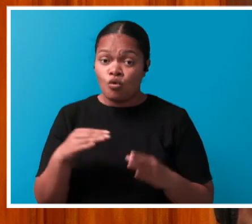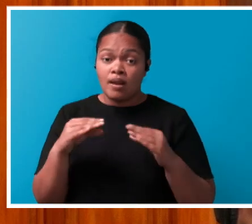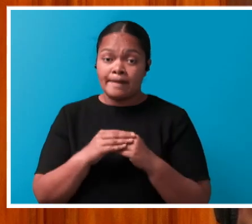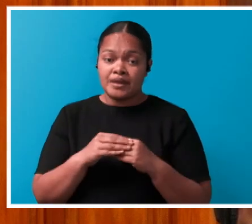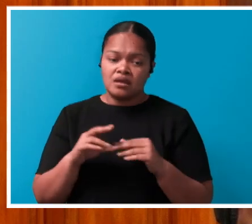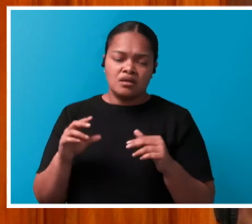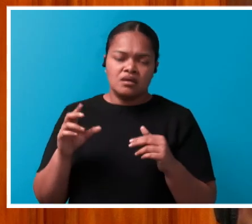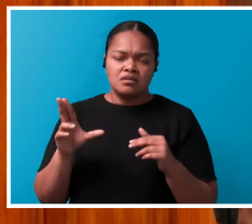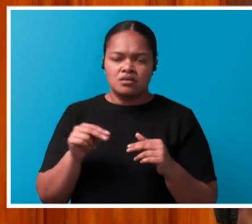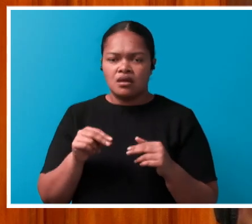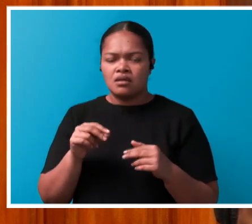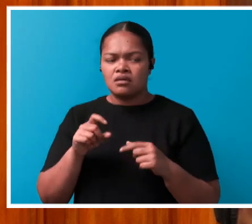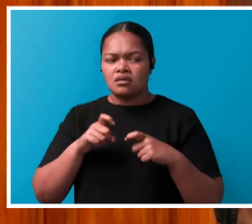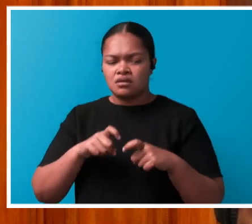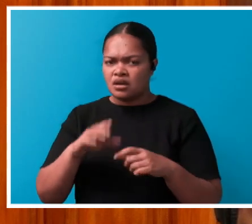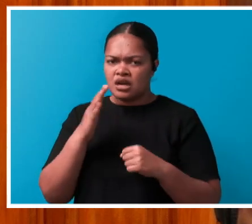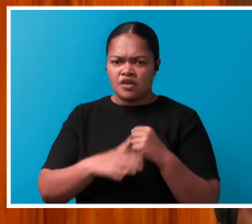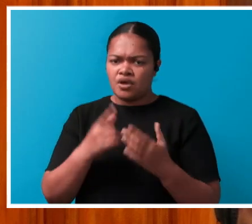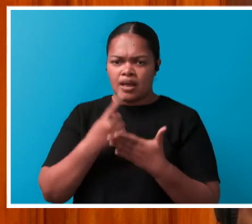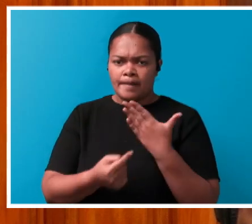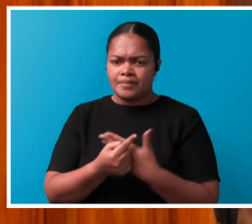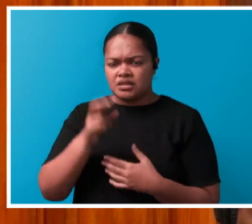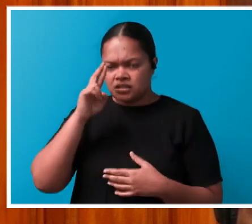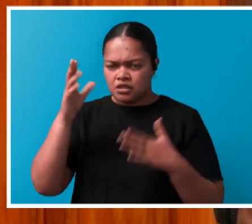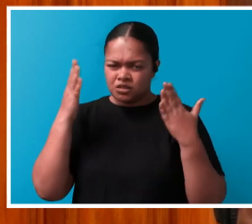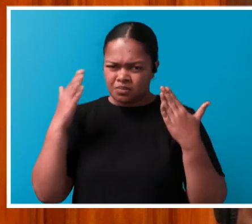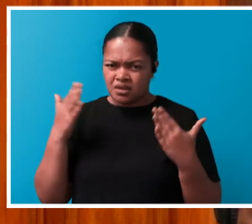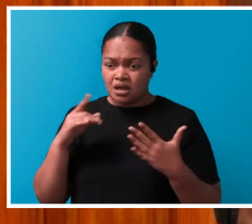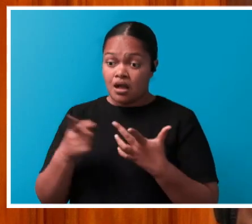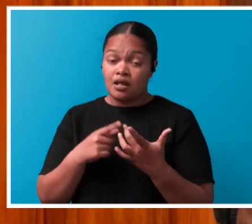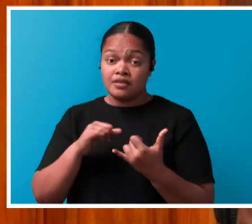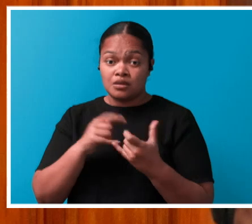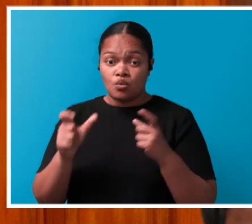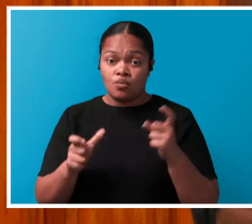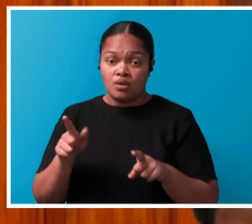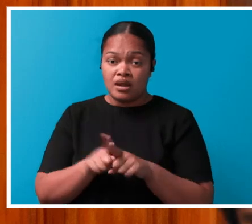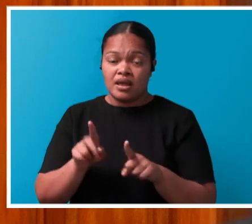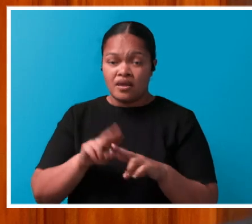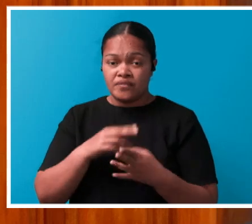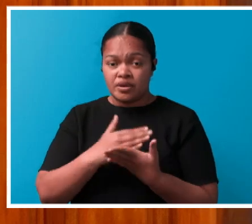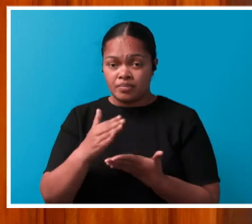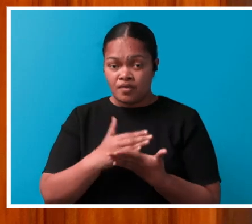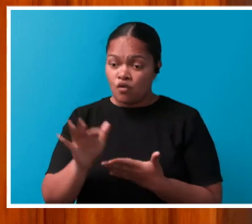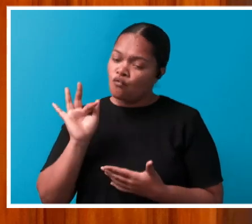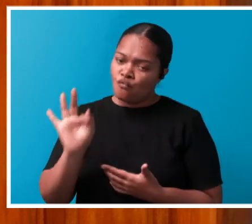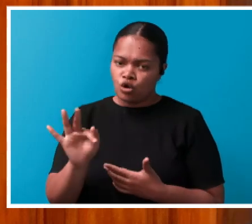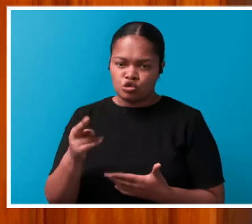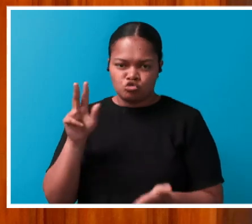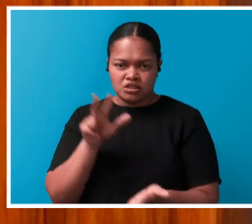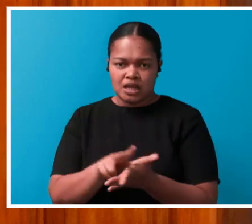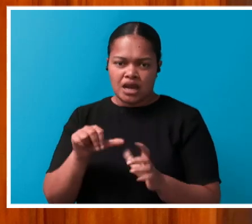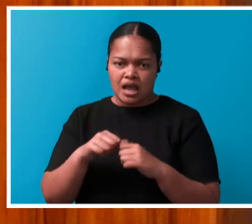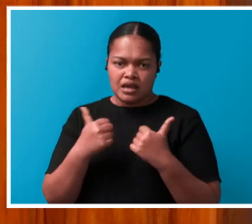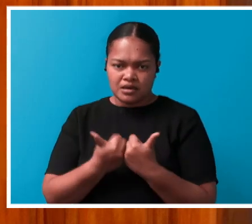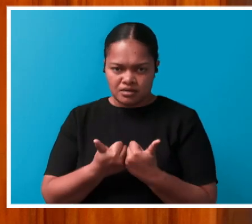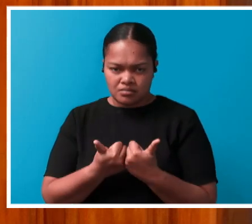the feasibility. This never happened, Mr. Speaker, sir. Other stakeholders, such as FNPF, were forced to sign the agreement without due